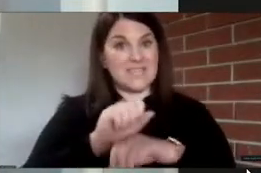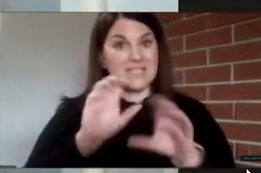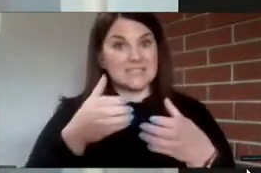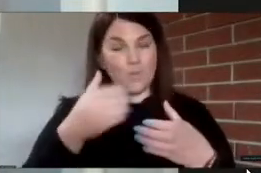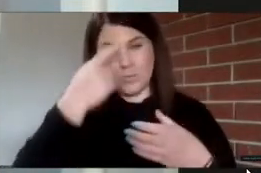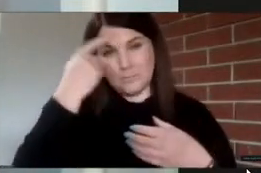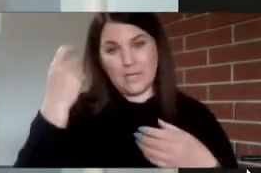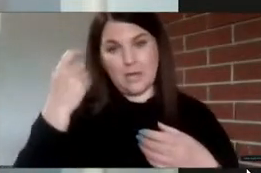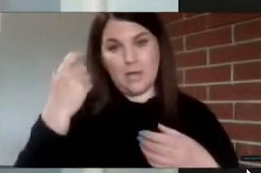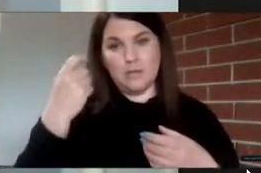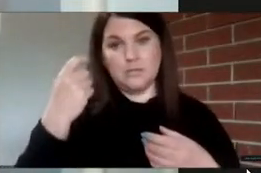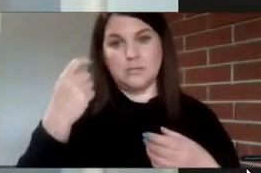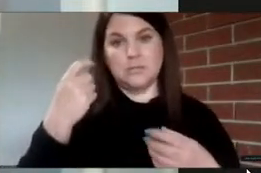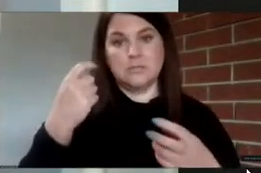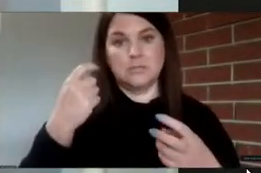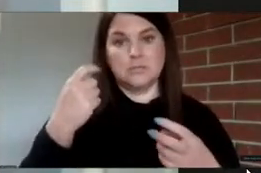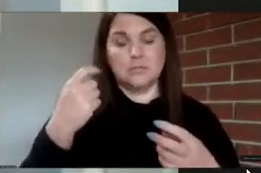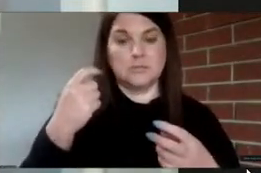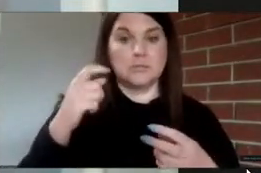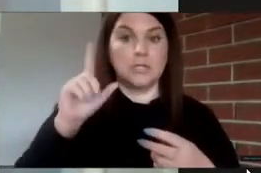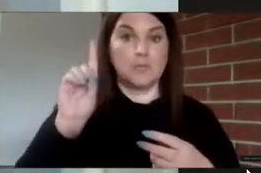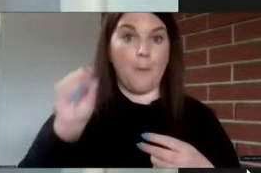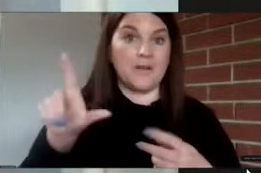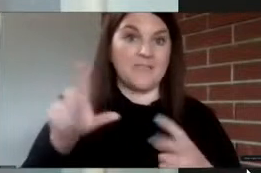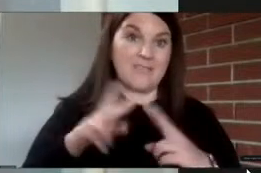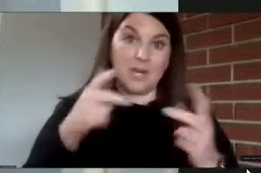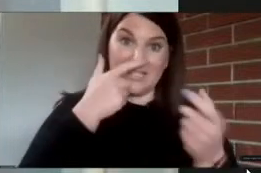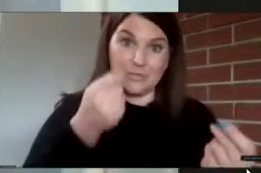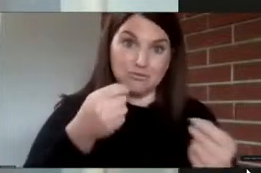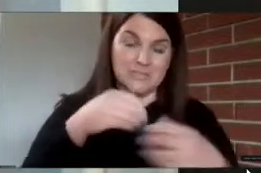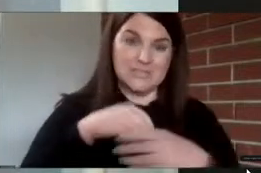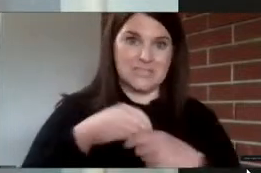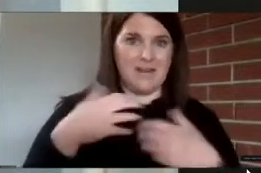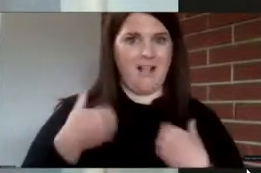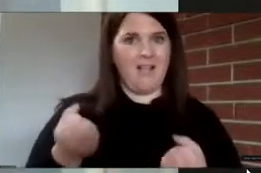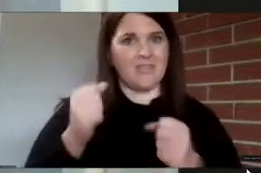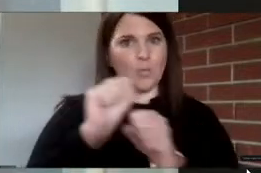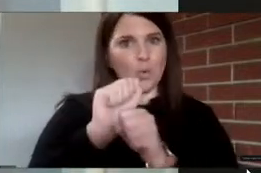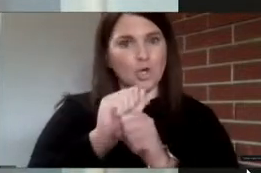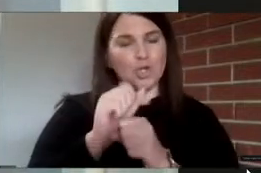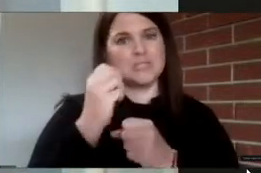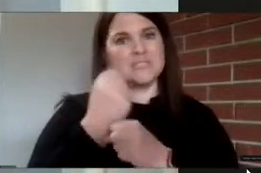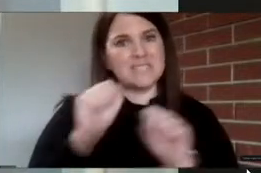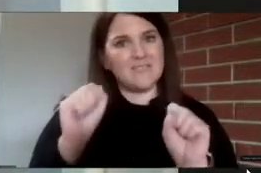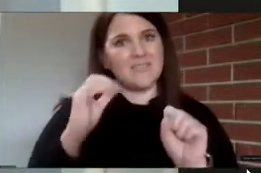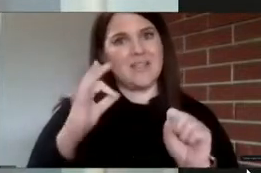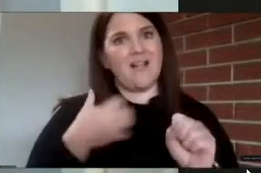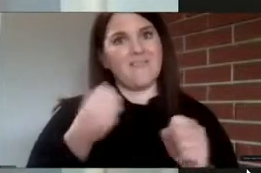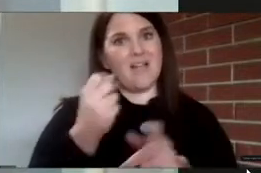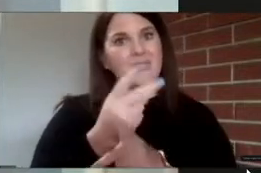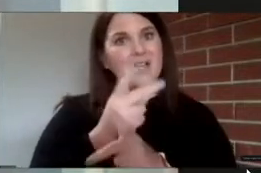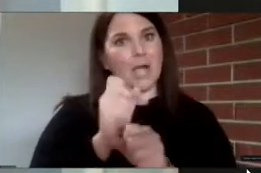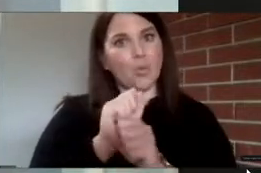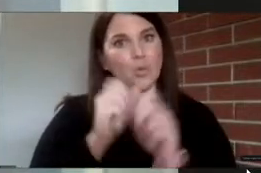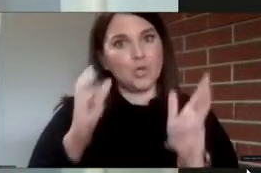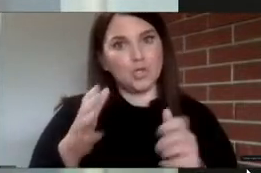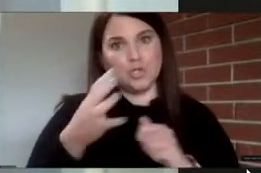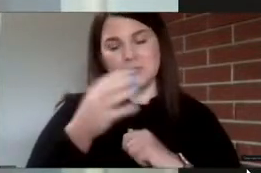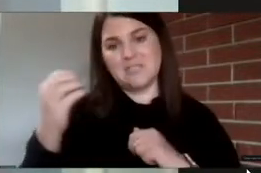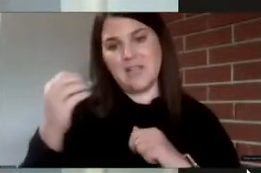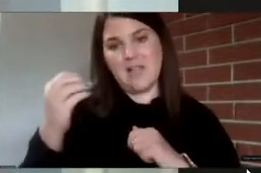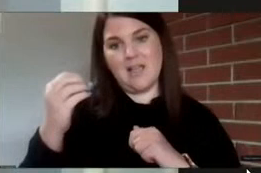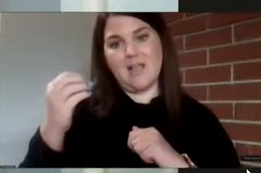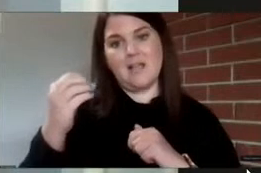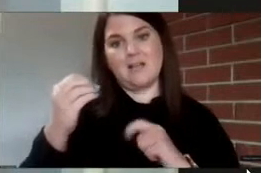because the Department of Labor is very interested in the welfare of workers and the health and safety of workers, and certainly the disparate